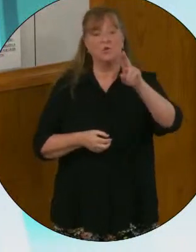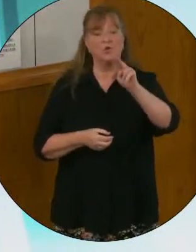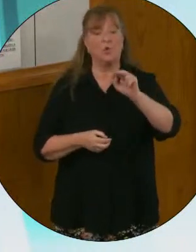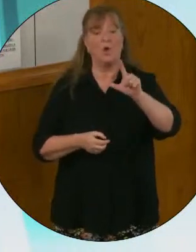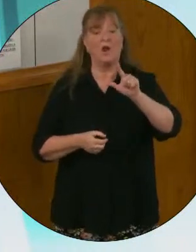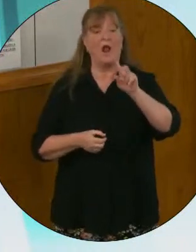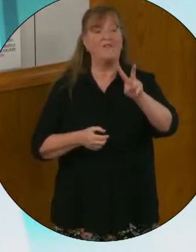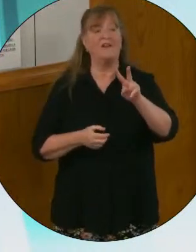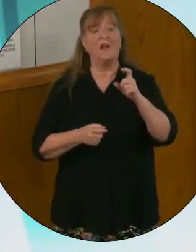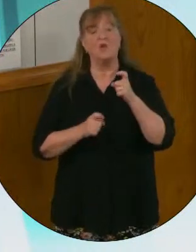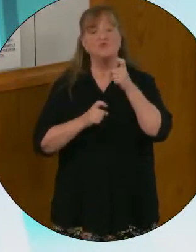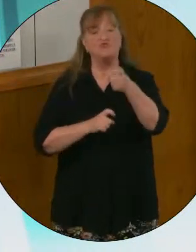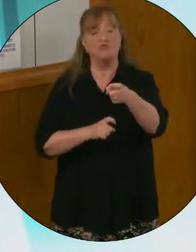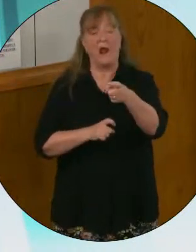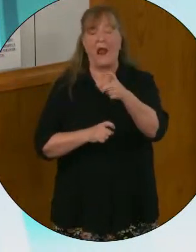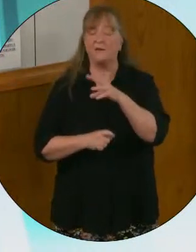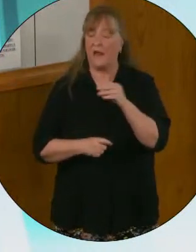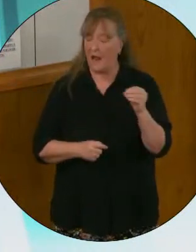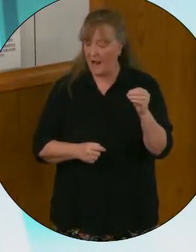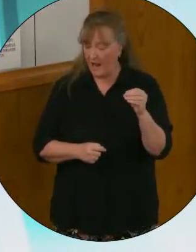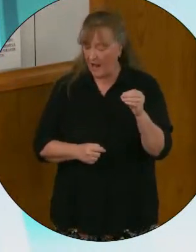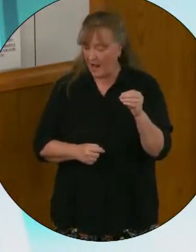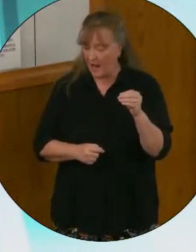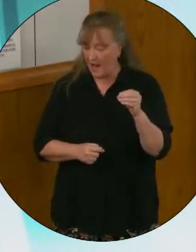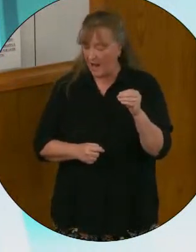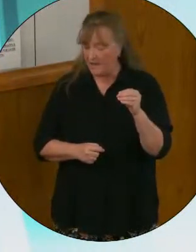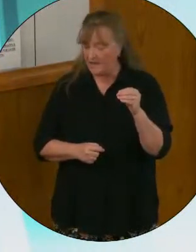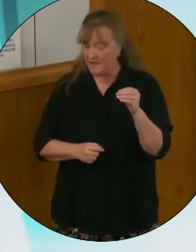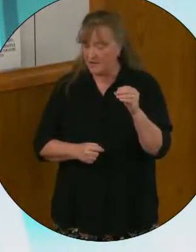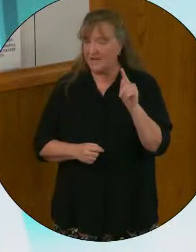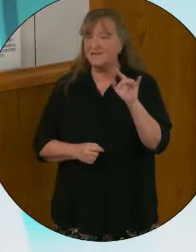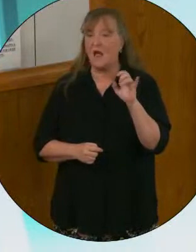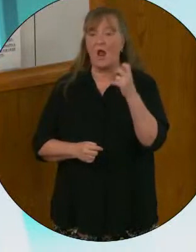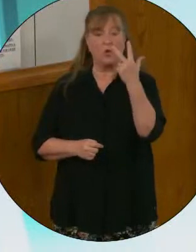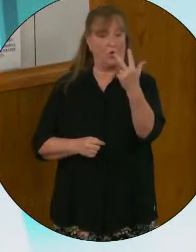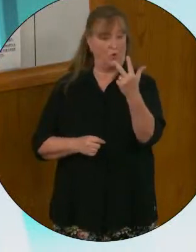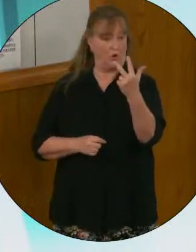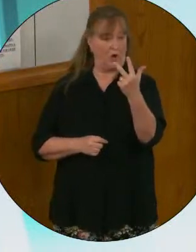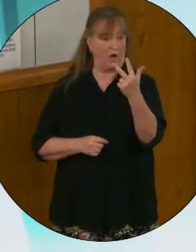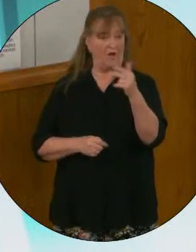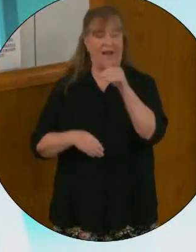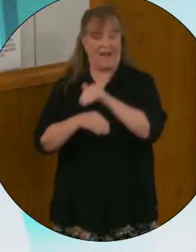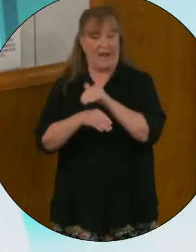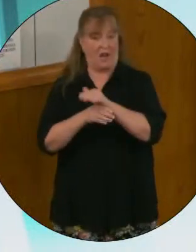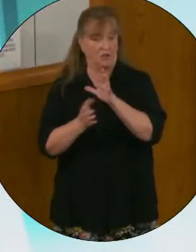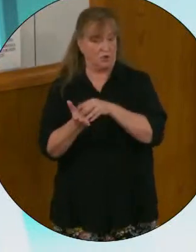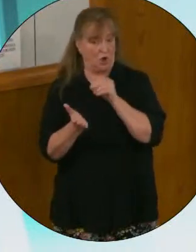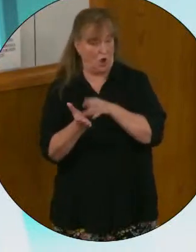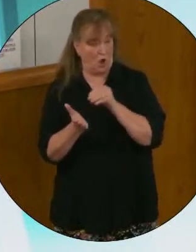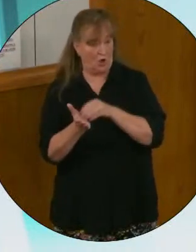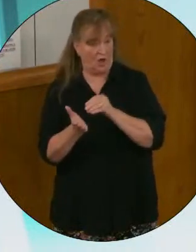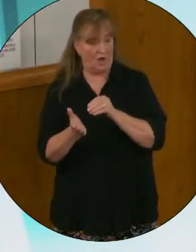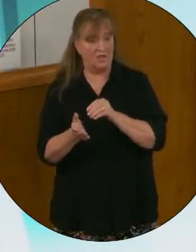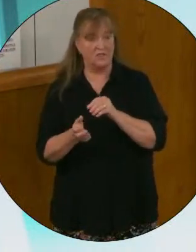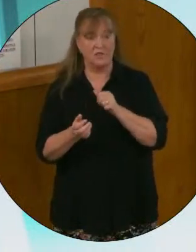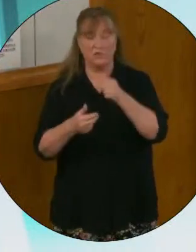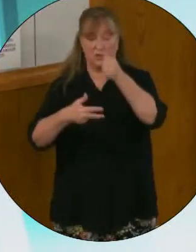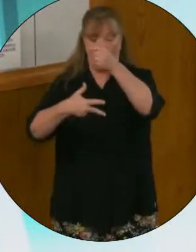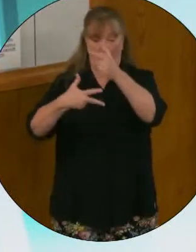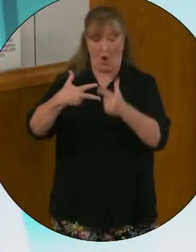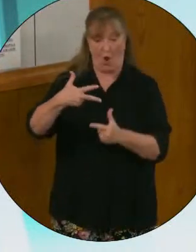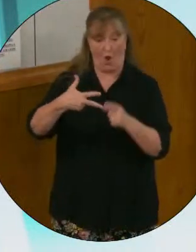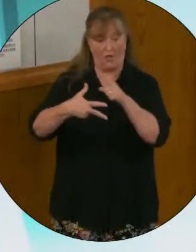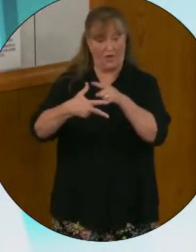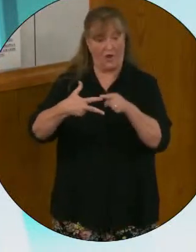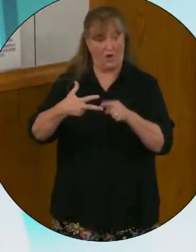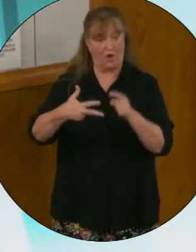grant and the title 3 for English learning. Because if all three of those grants